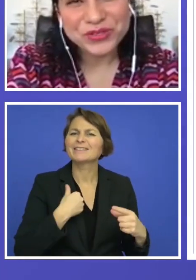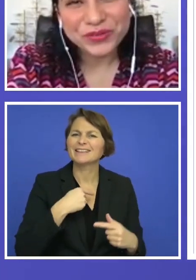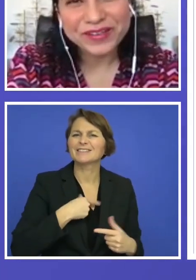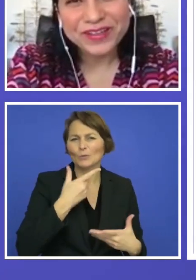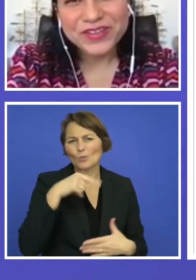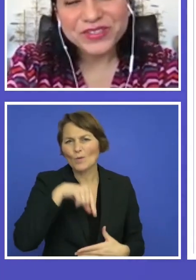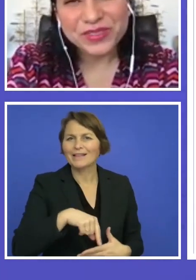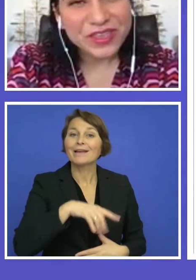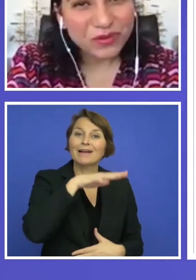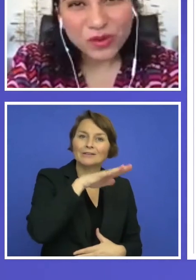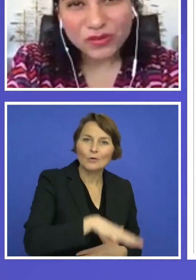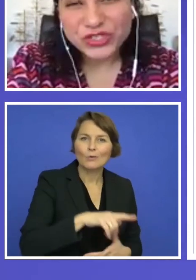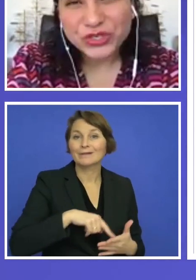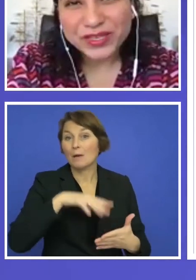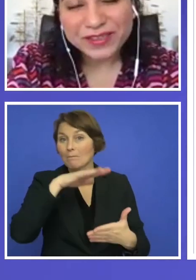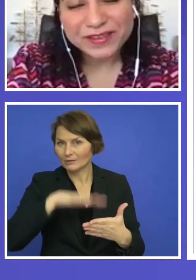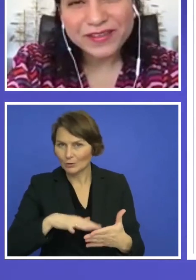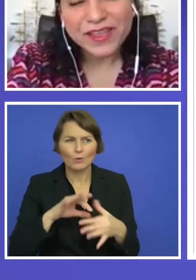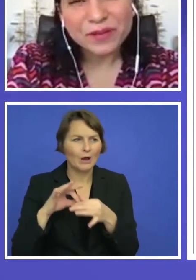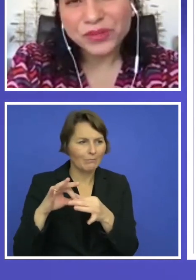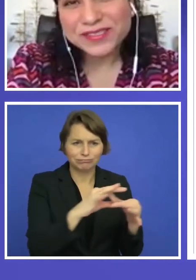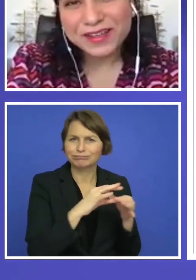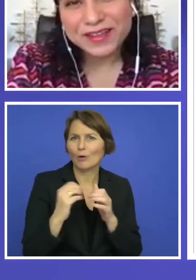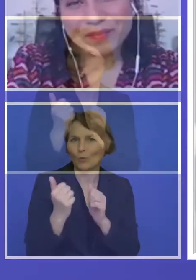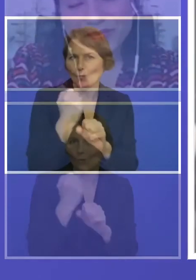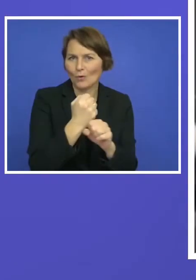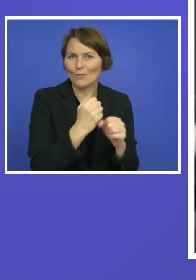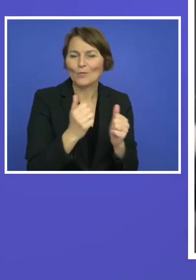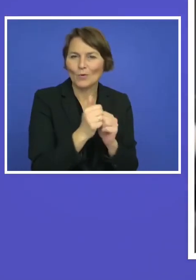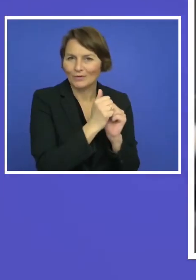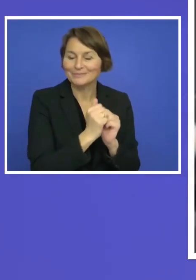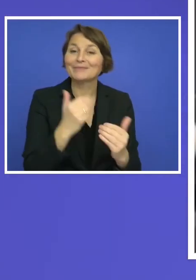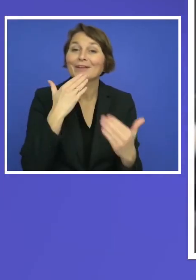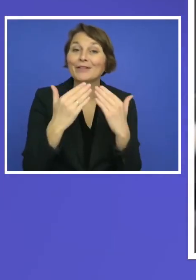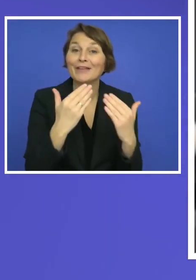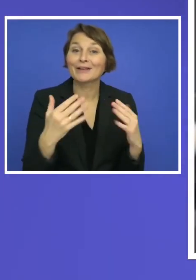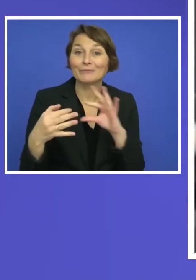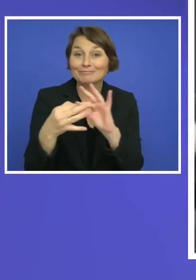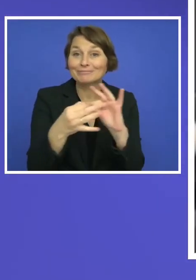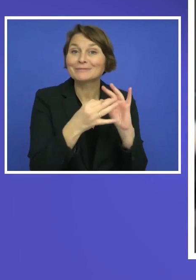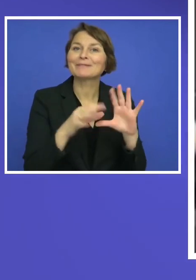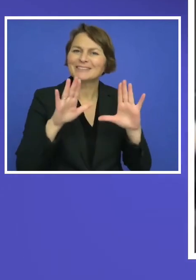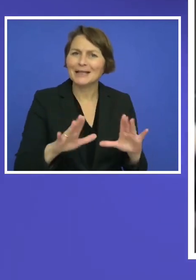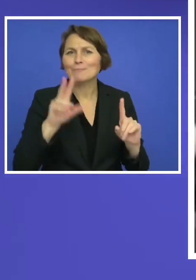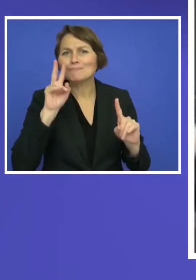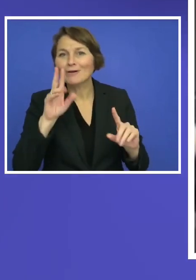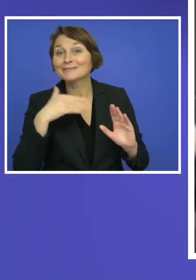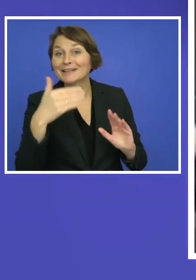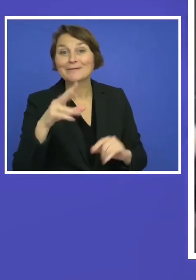of Barcelona. So thank you everyone for tuning in, and please stay engaged with us. Take care.